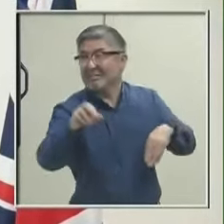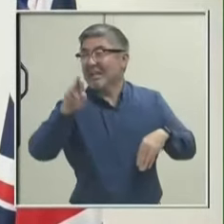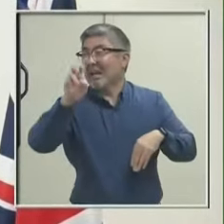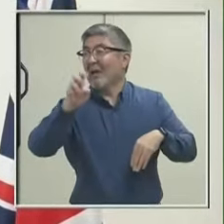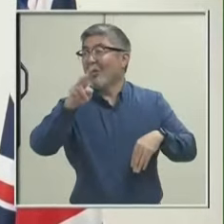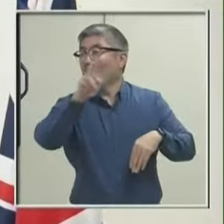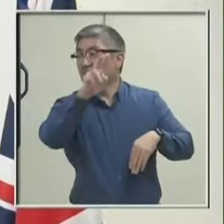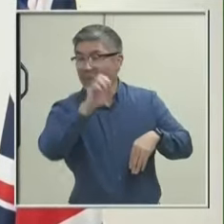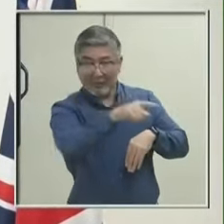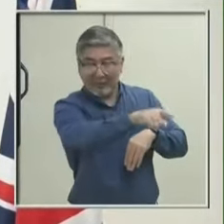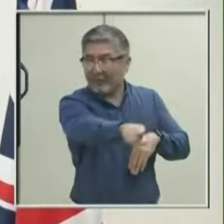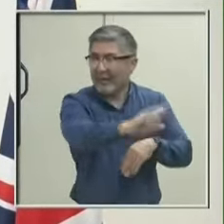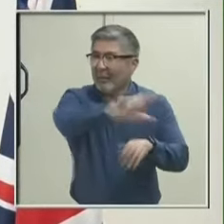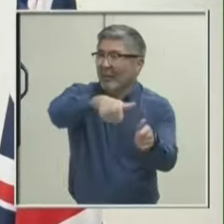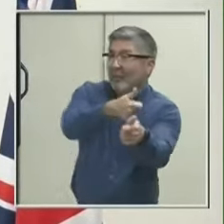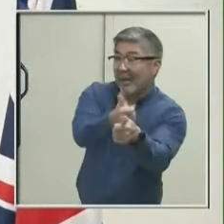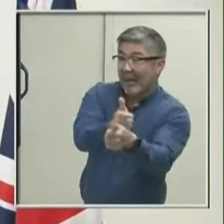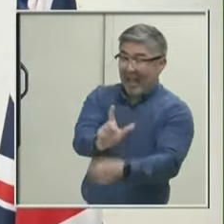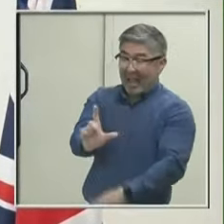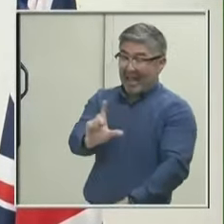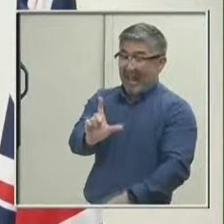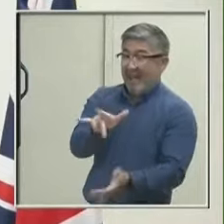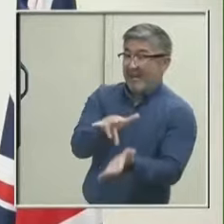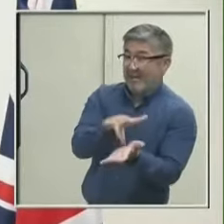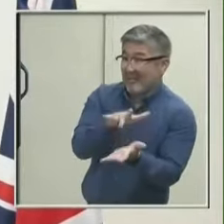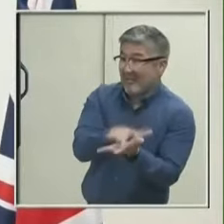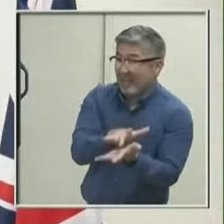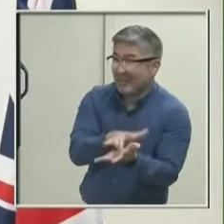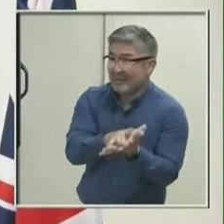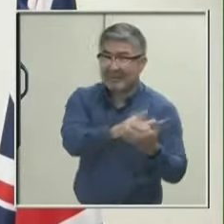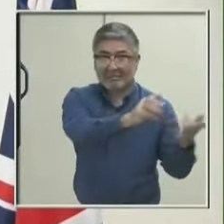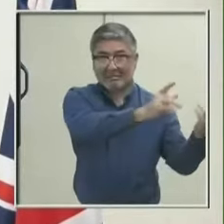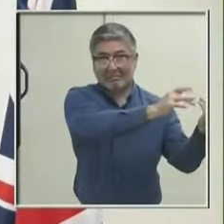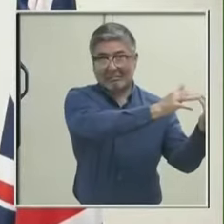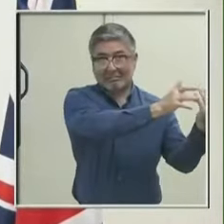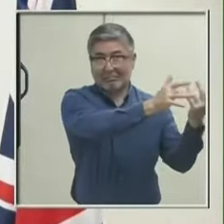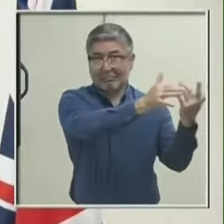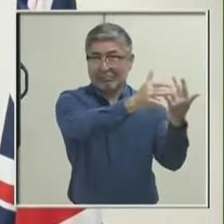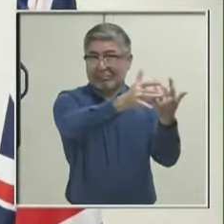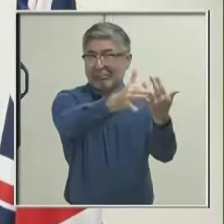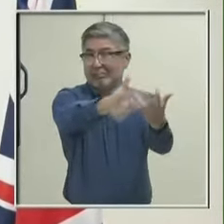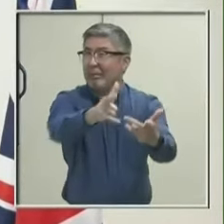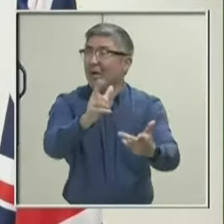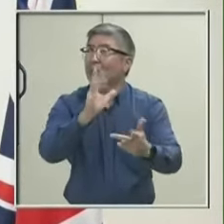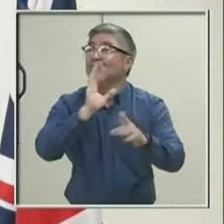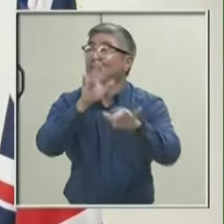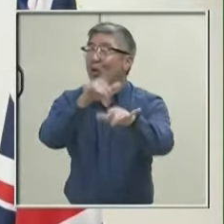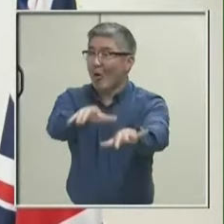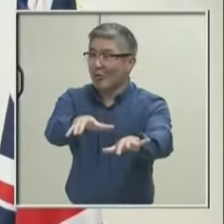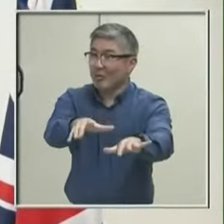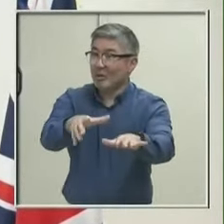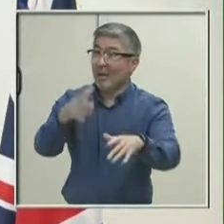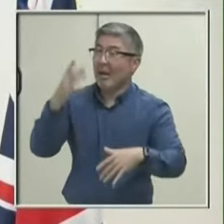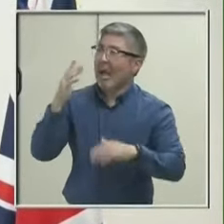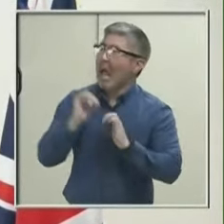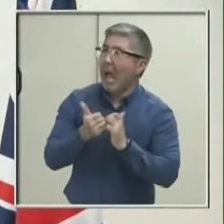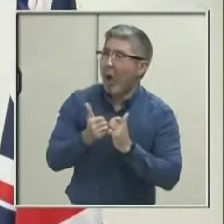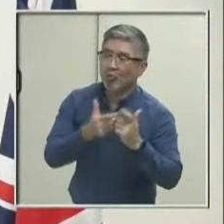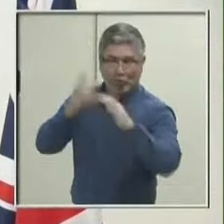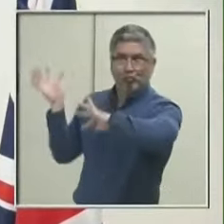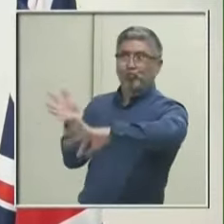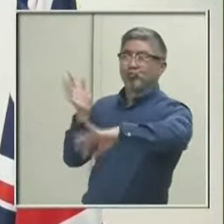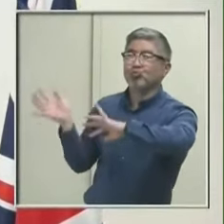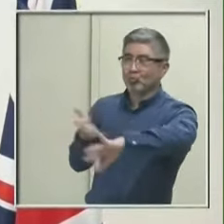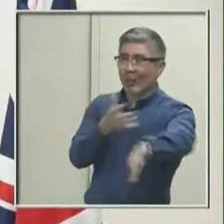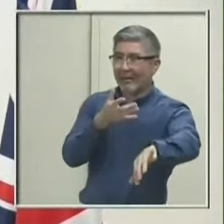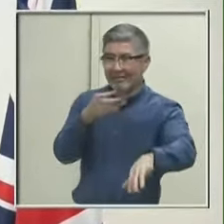from the Lahaina Intermediate School being moved towards the ocean via the wind. So we do have confirmation around